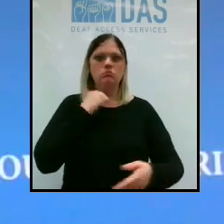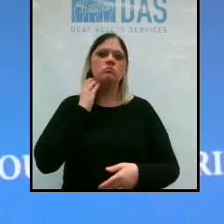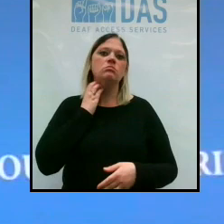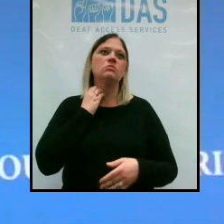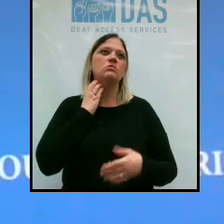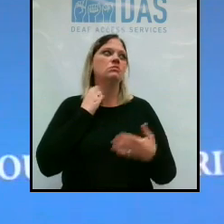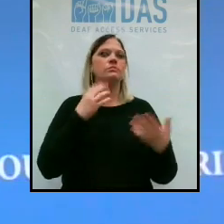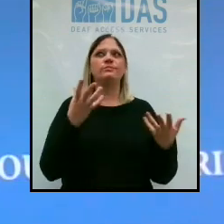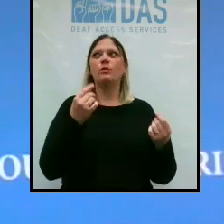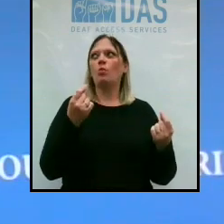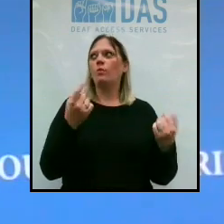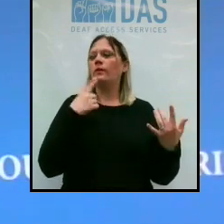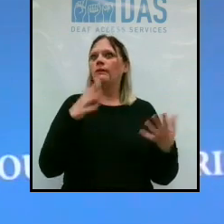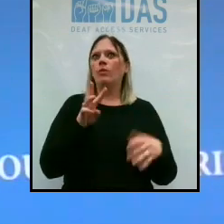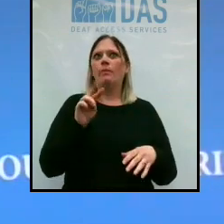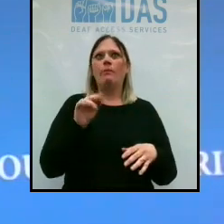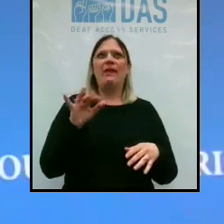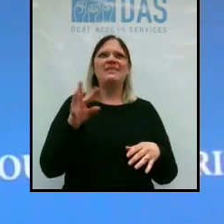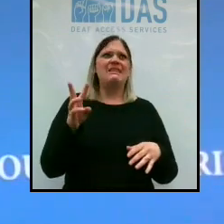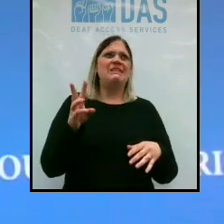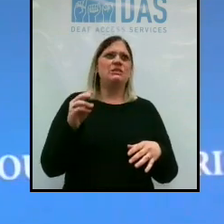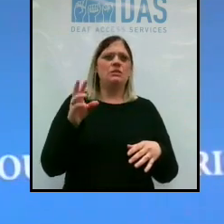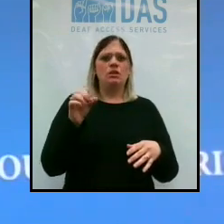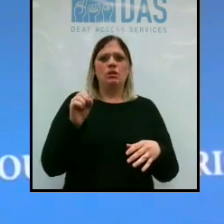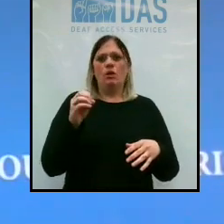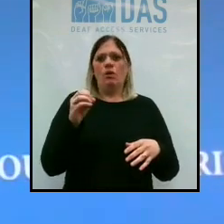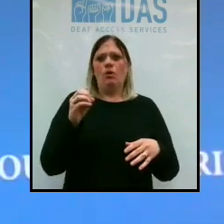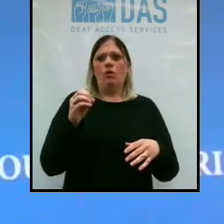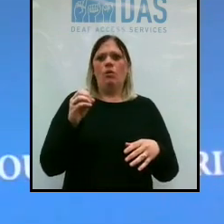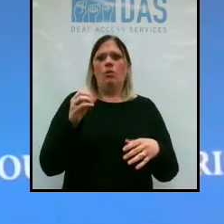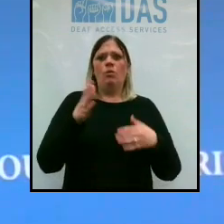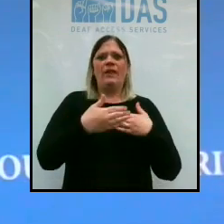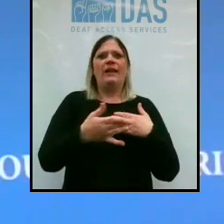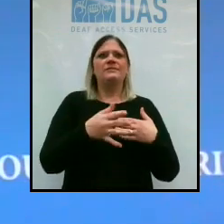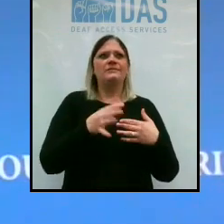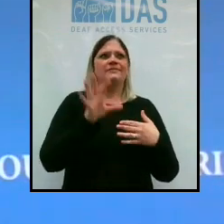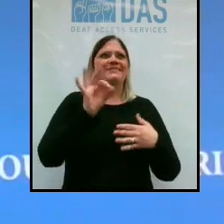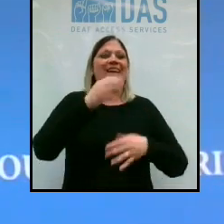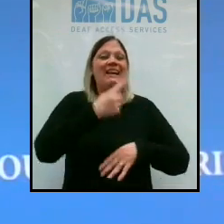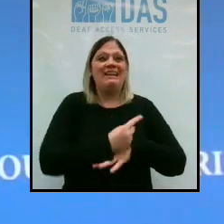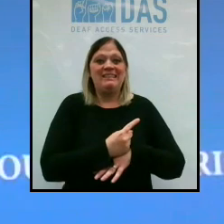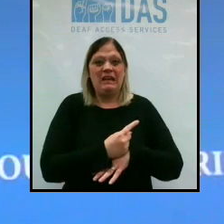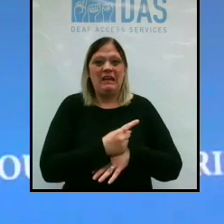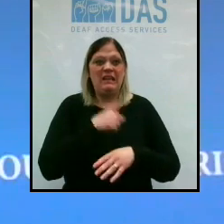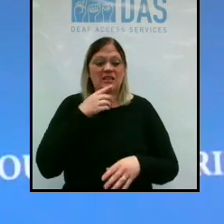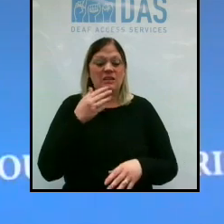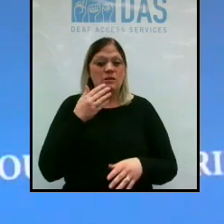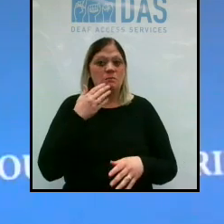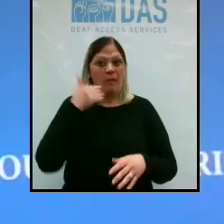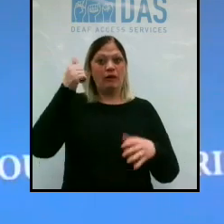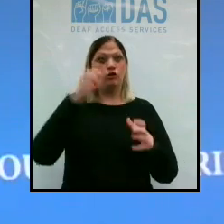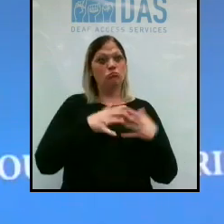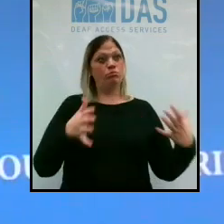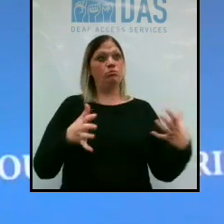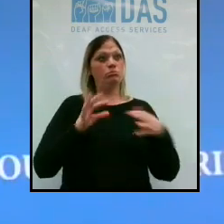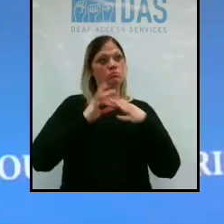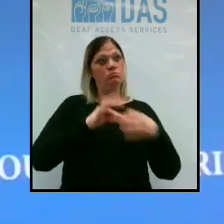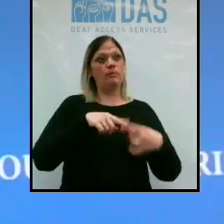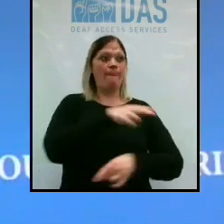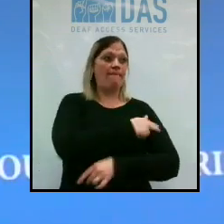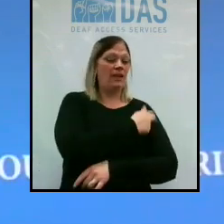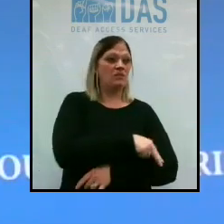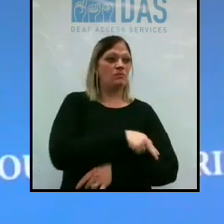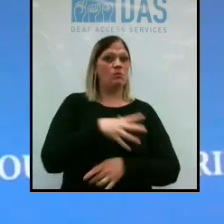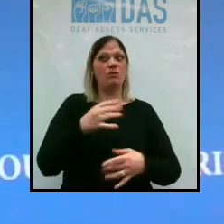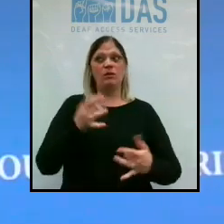what day is it? The 6th? Okay, if the next 9 days is that much better with regards to these hospitalization and